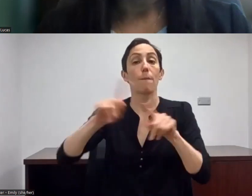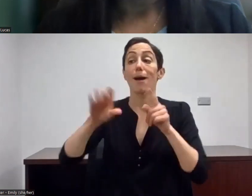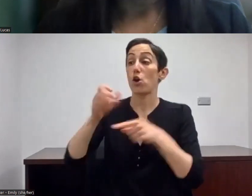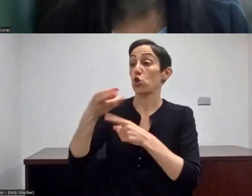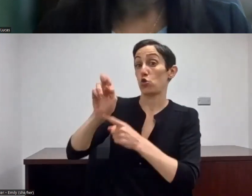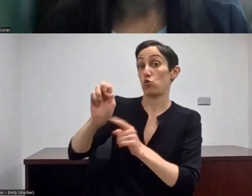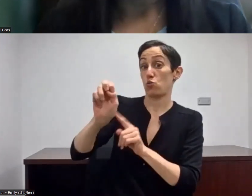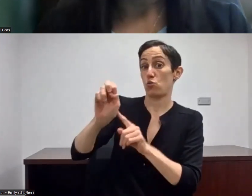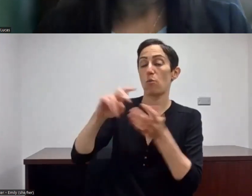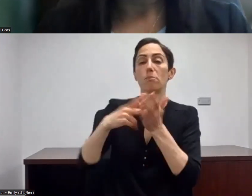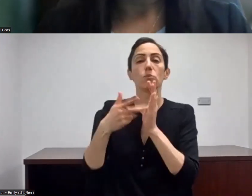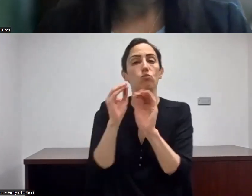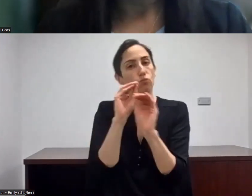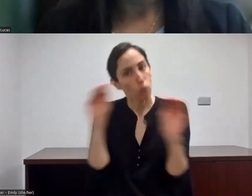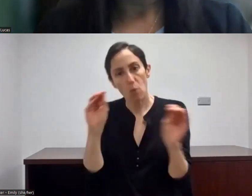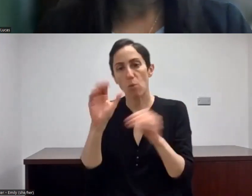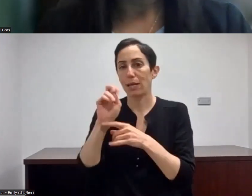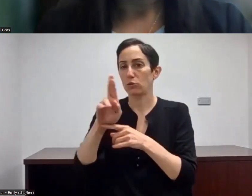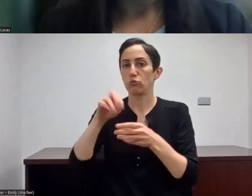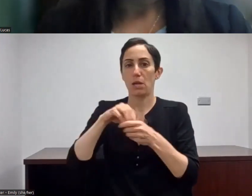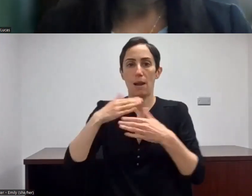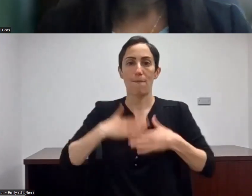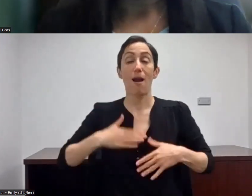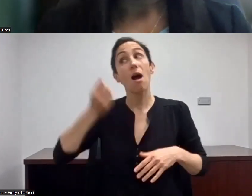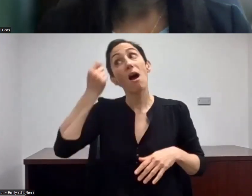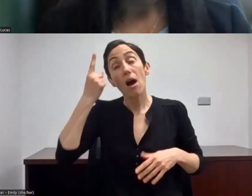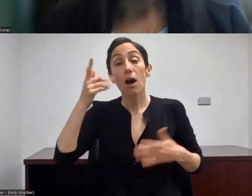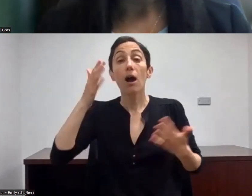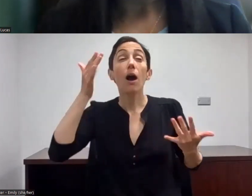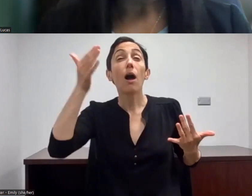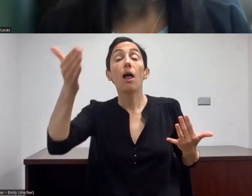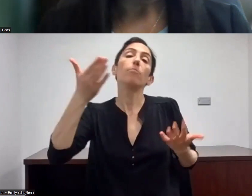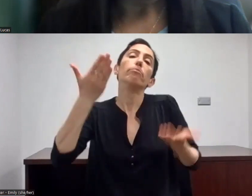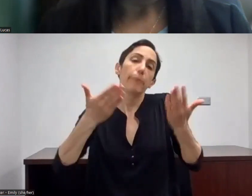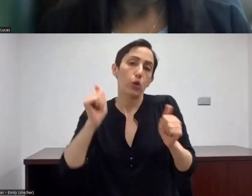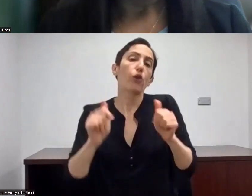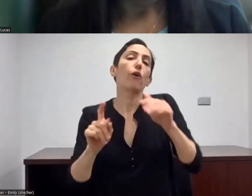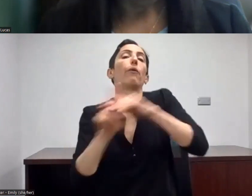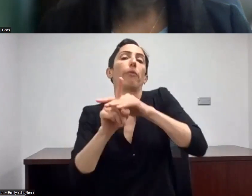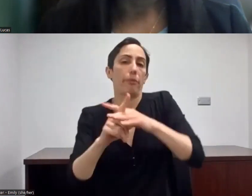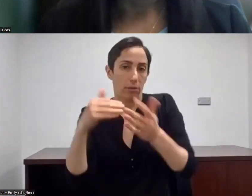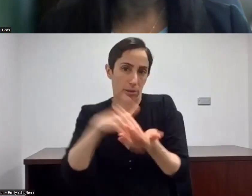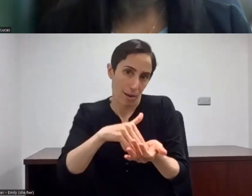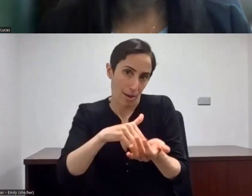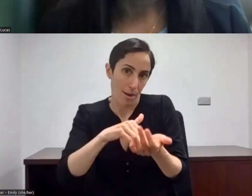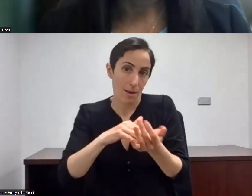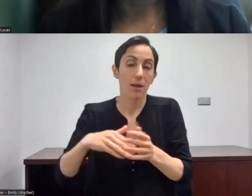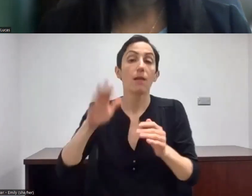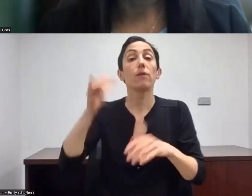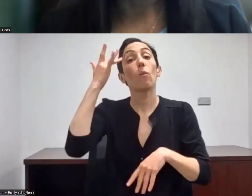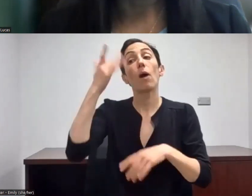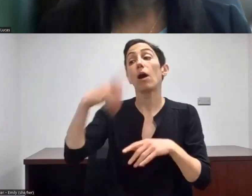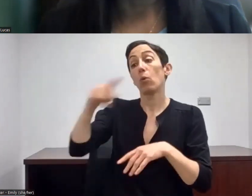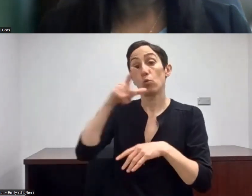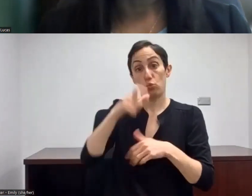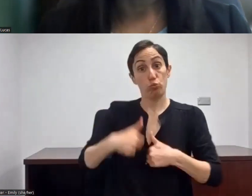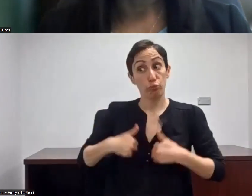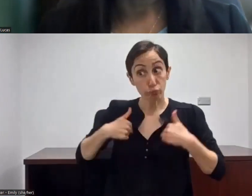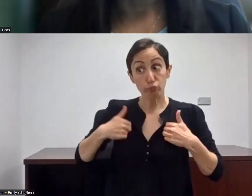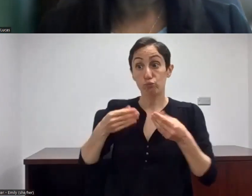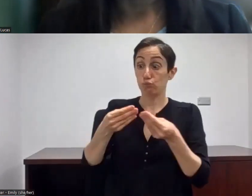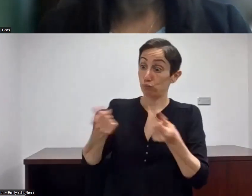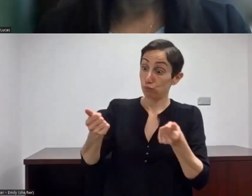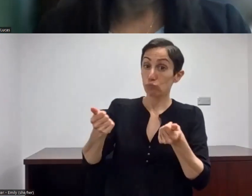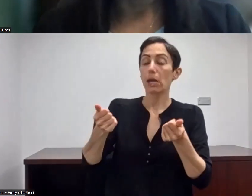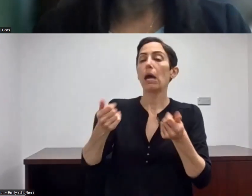see it. There may be a chance for it to come back, and that's why surveillance and survivorship is so important. Doing